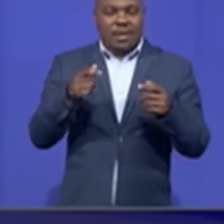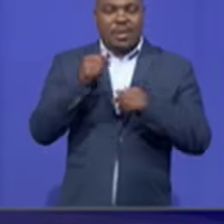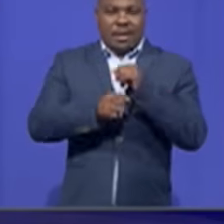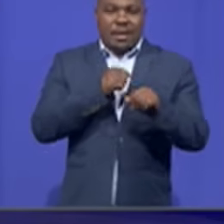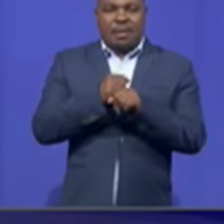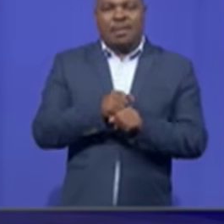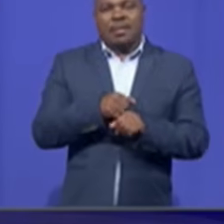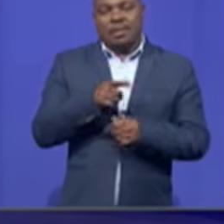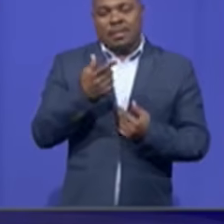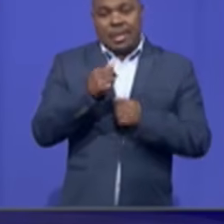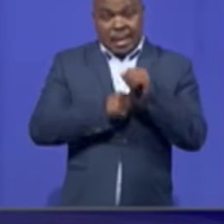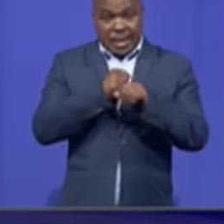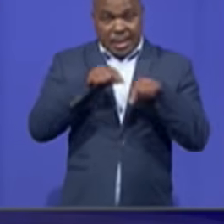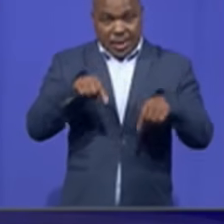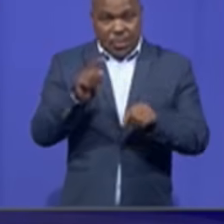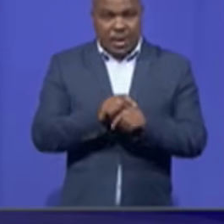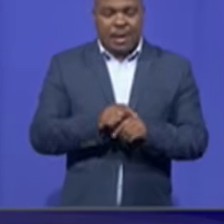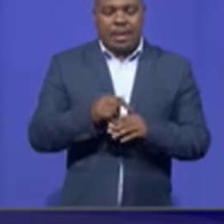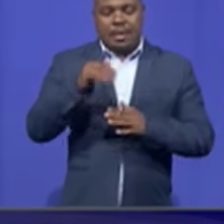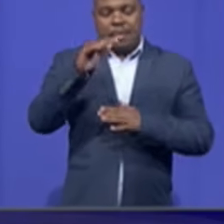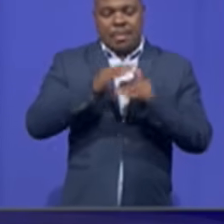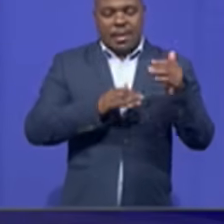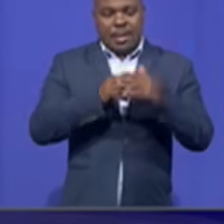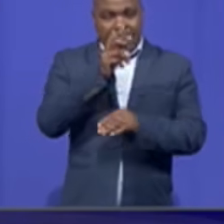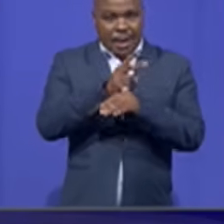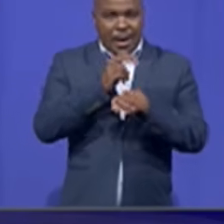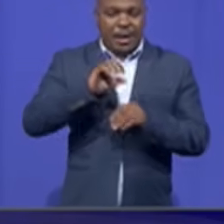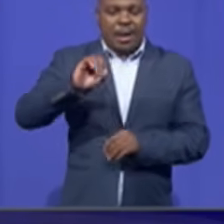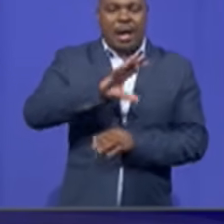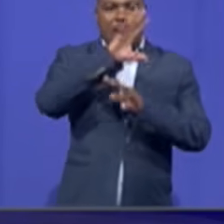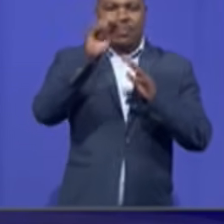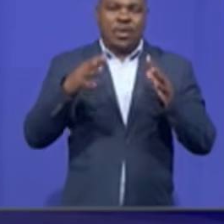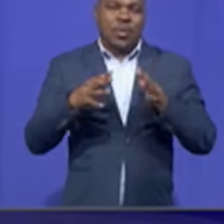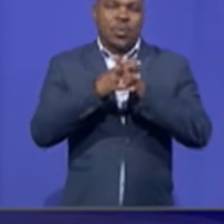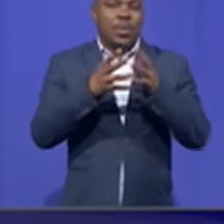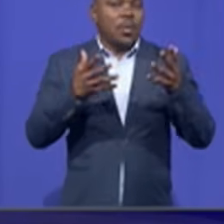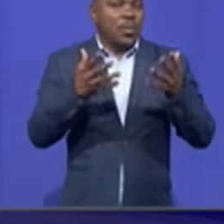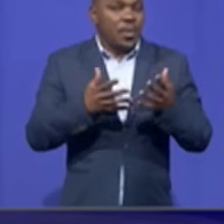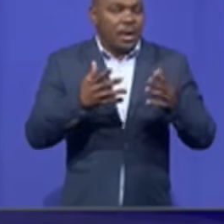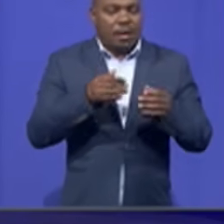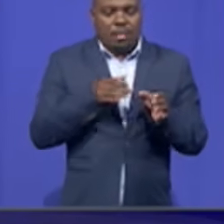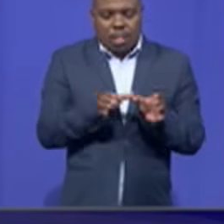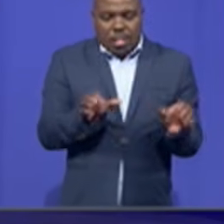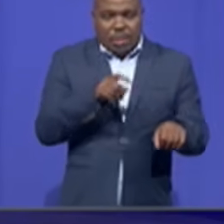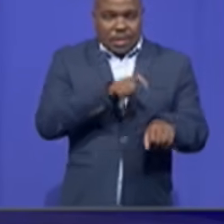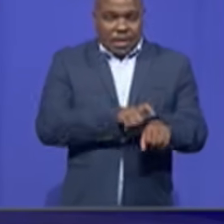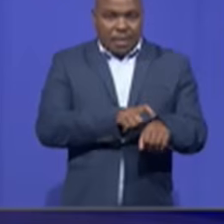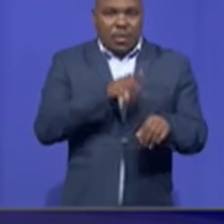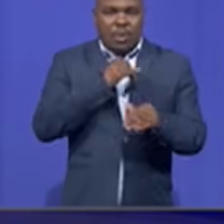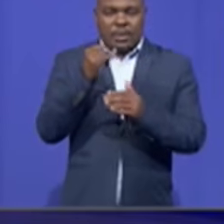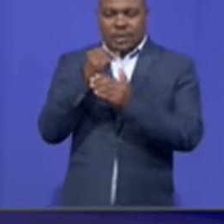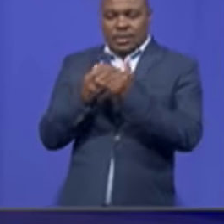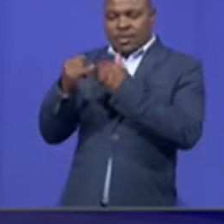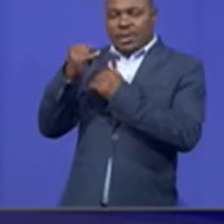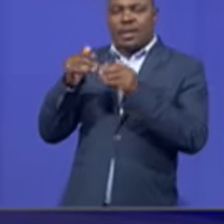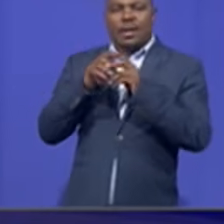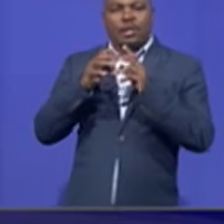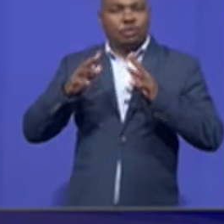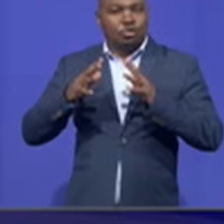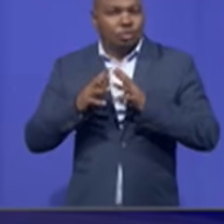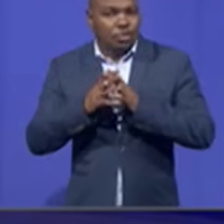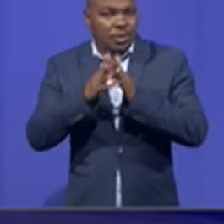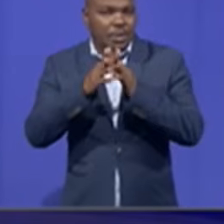tlhatlhelelo ya monongwaga e leng Rebuilding African Unity in an Age of Fragmentation, Solidarity as well